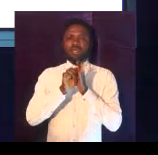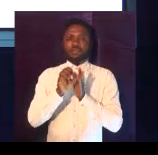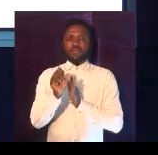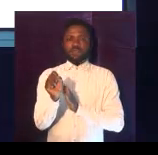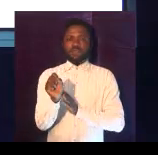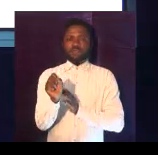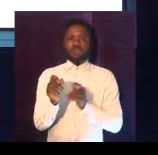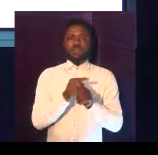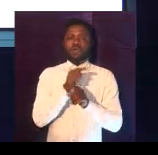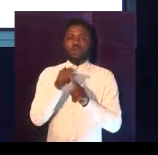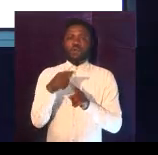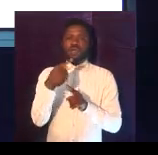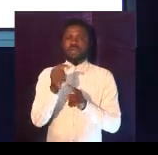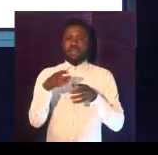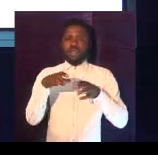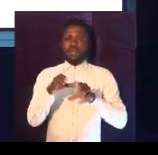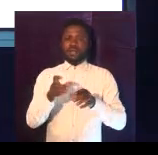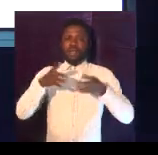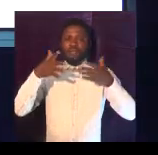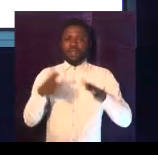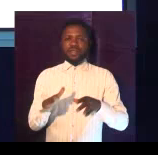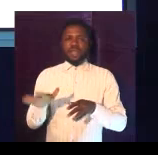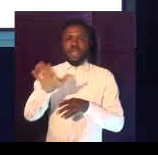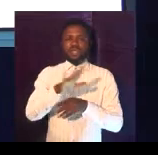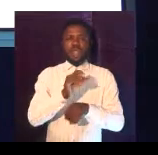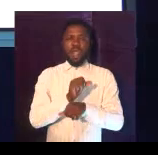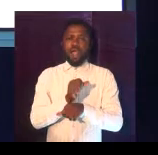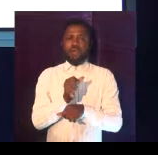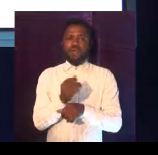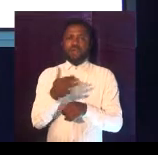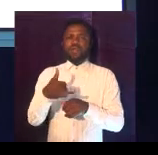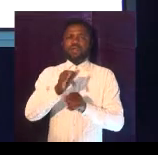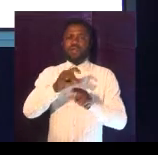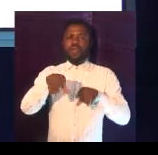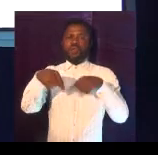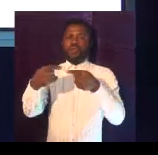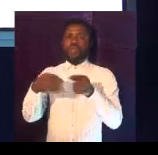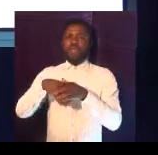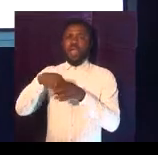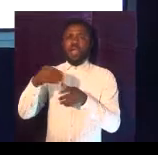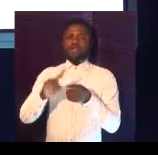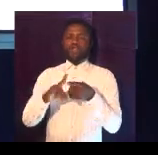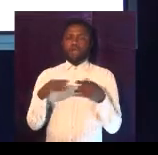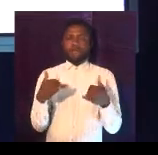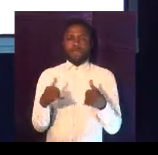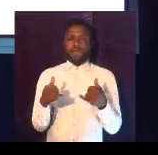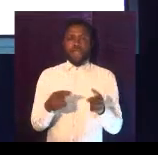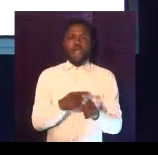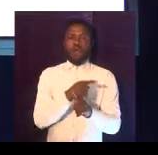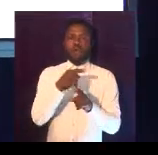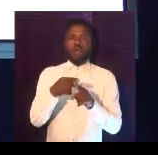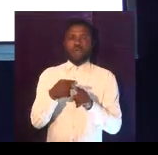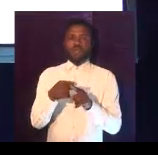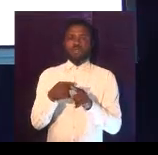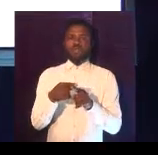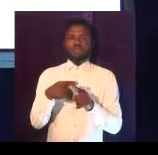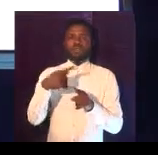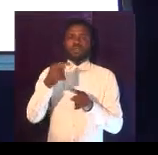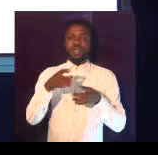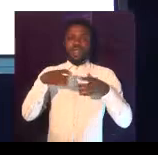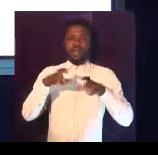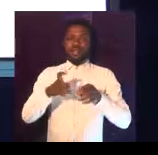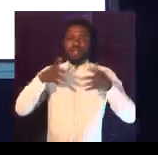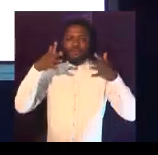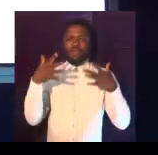are examples. When the class finished their work, they went out to play.